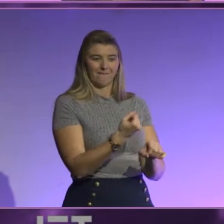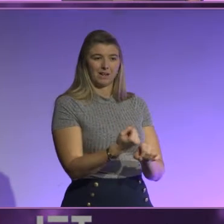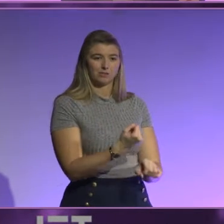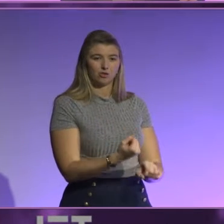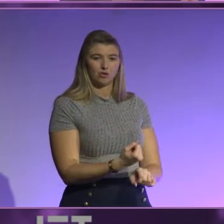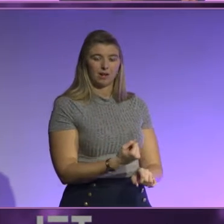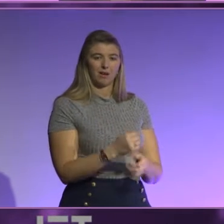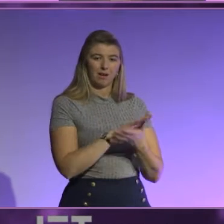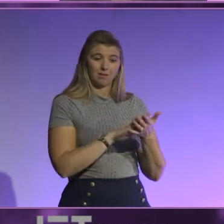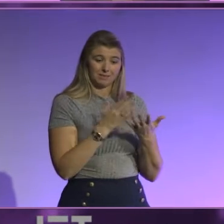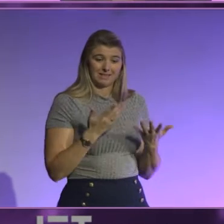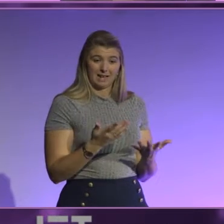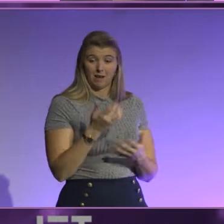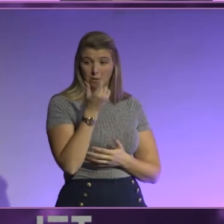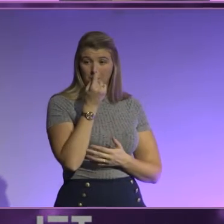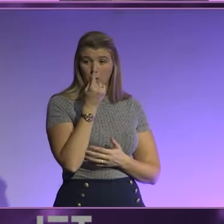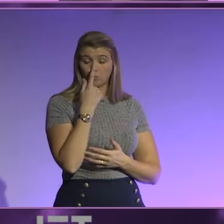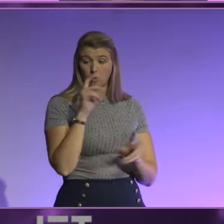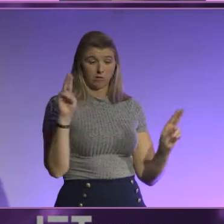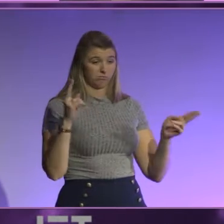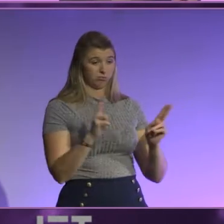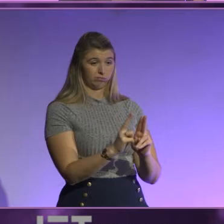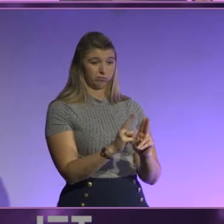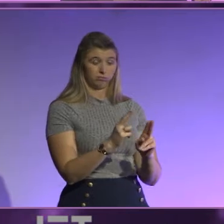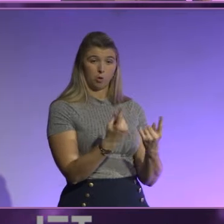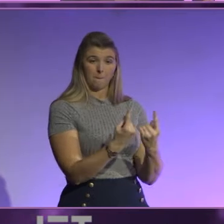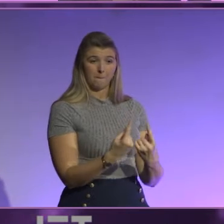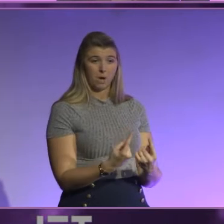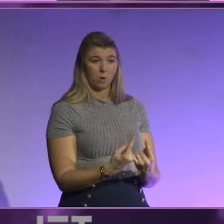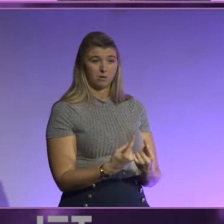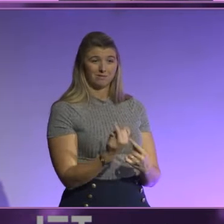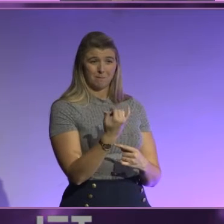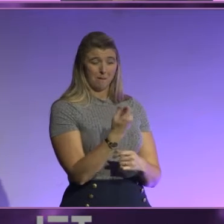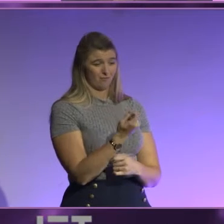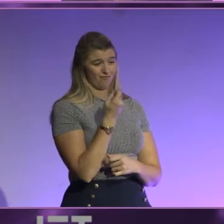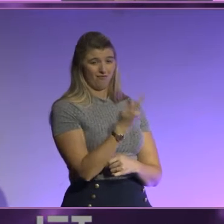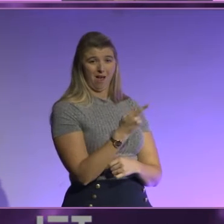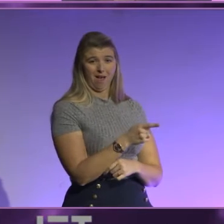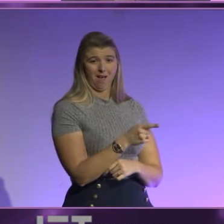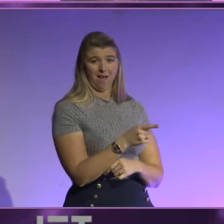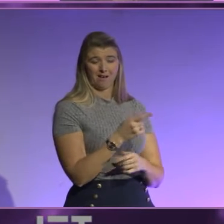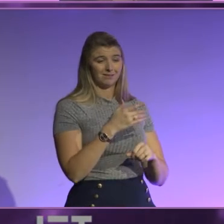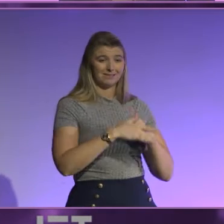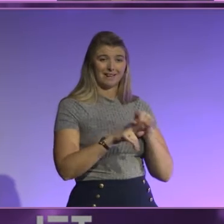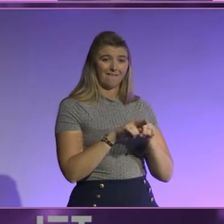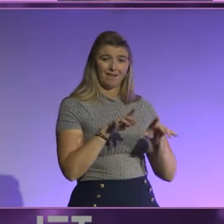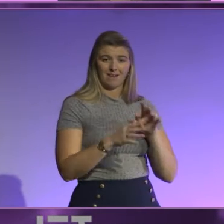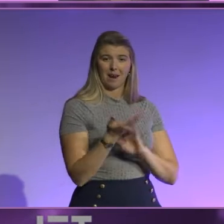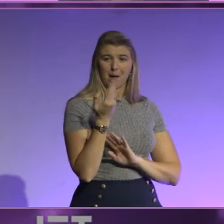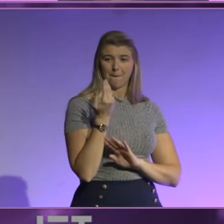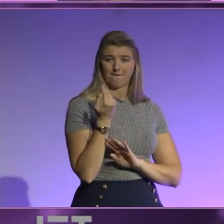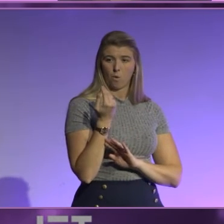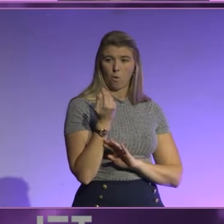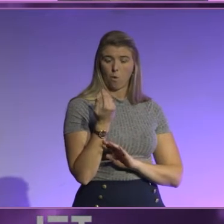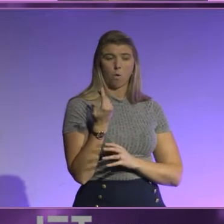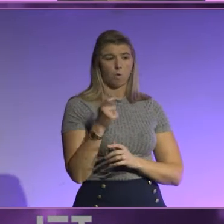it's now possible to produce components that are completely unlike anything that an individual draftsman